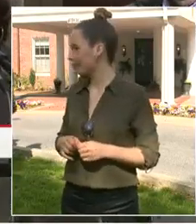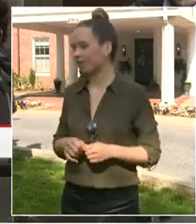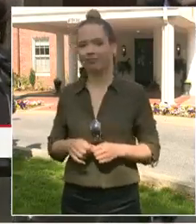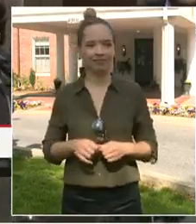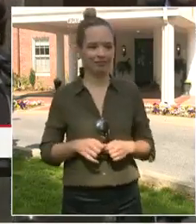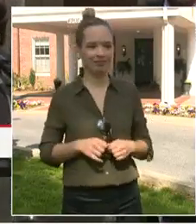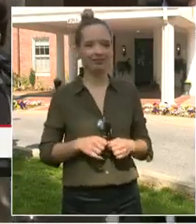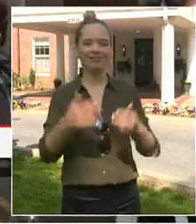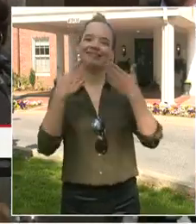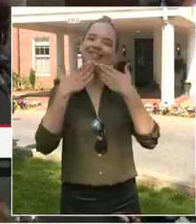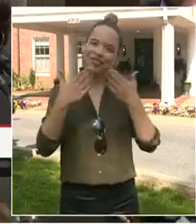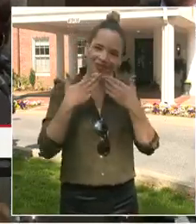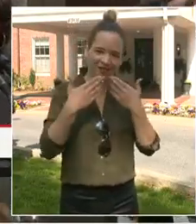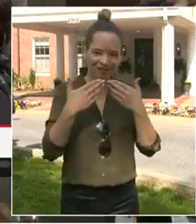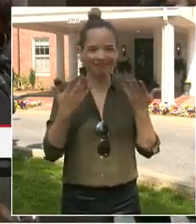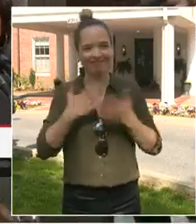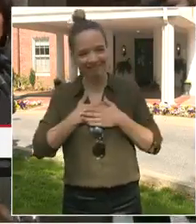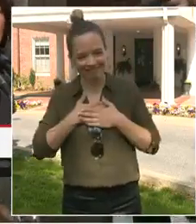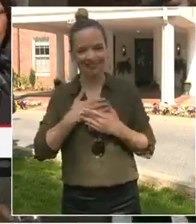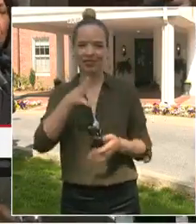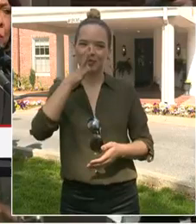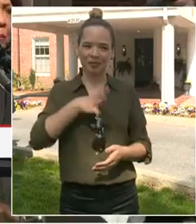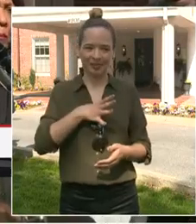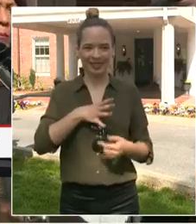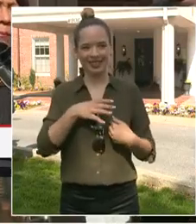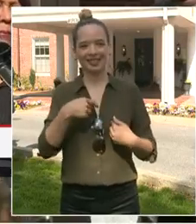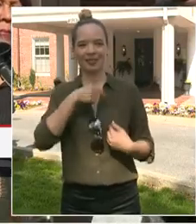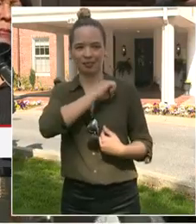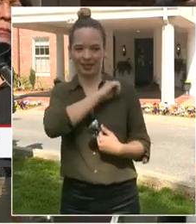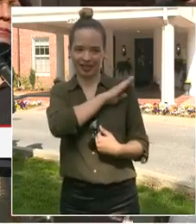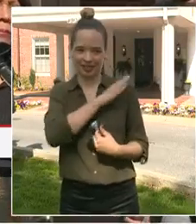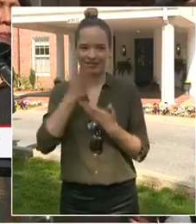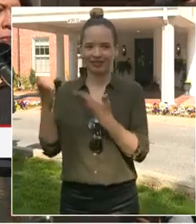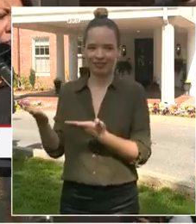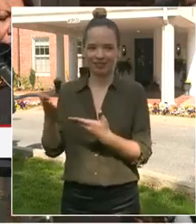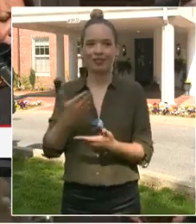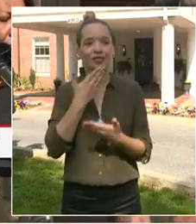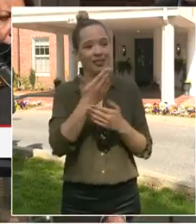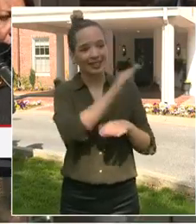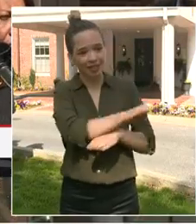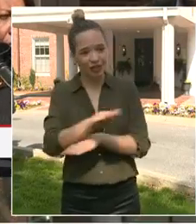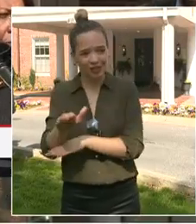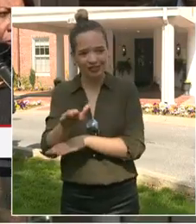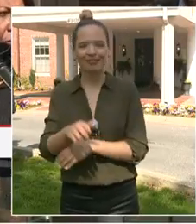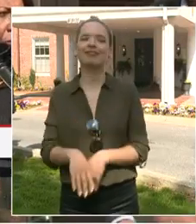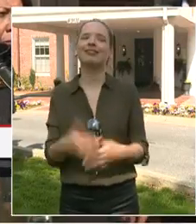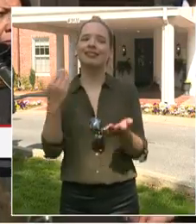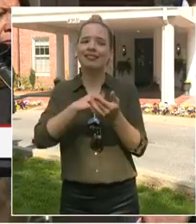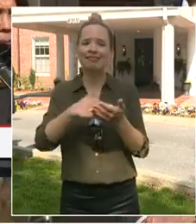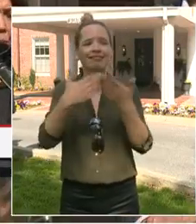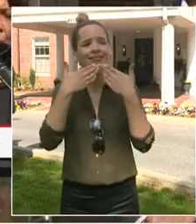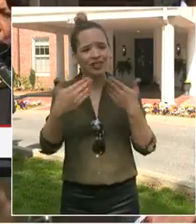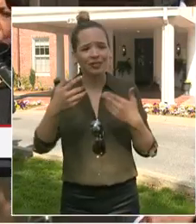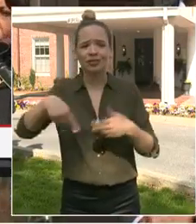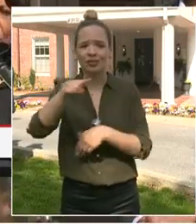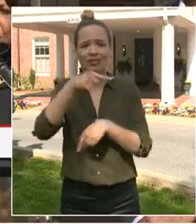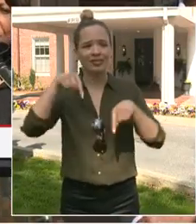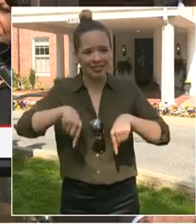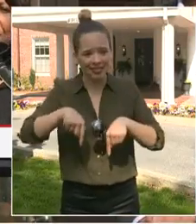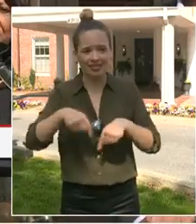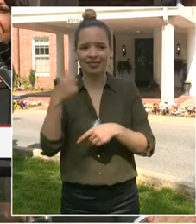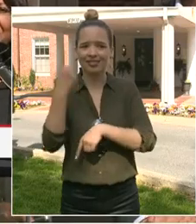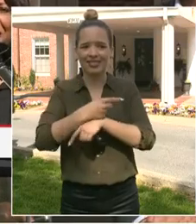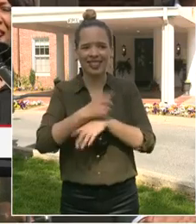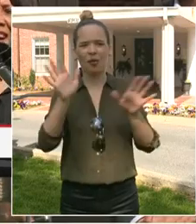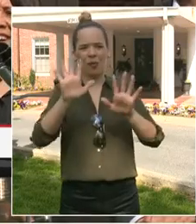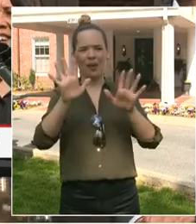Thank you so much, Madam Mayor. And good afternoon to all of you, and thank you so much for joining us here today. We ordered this weather just for